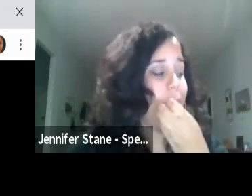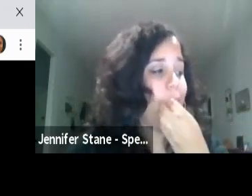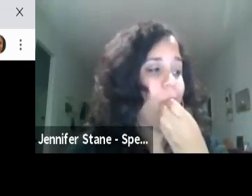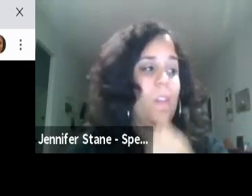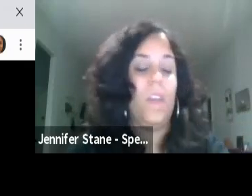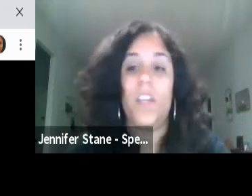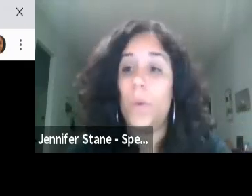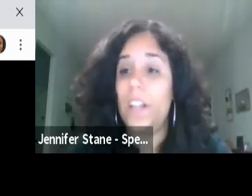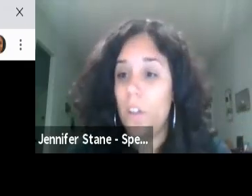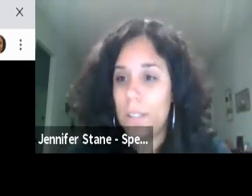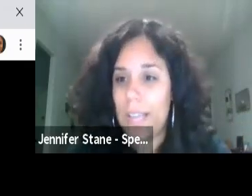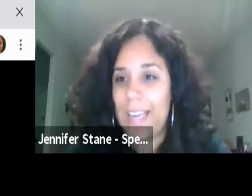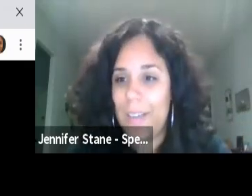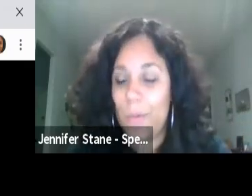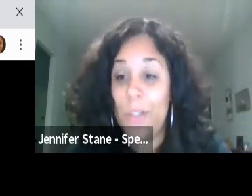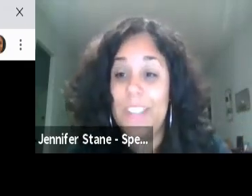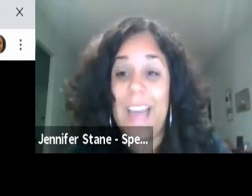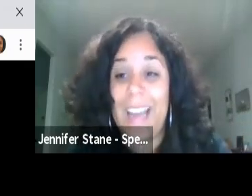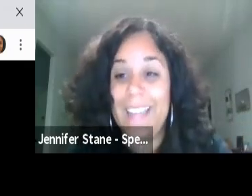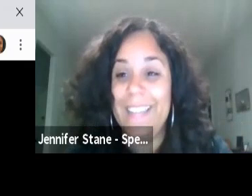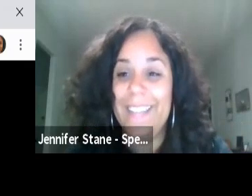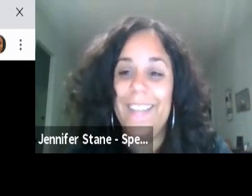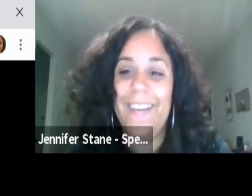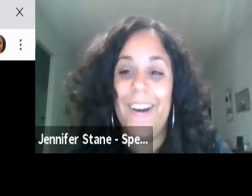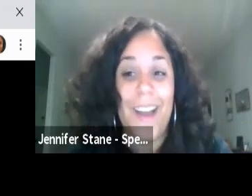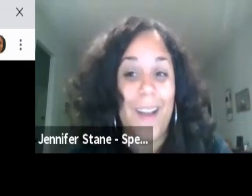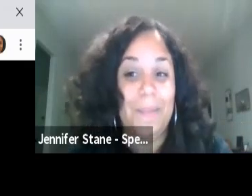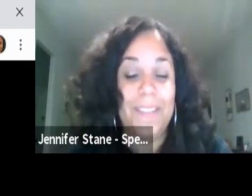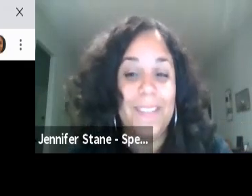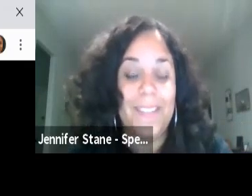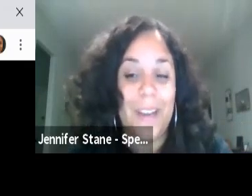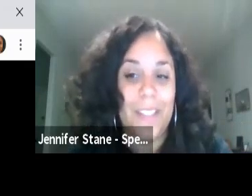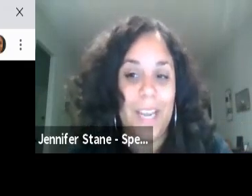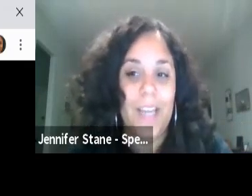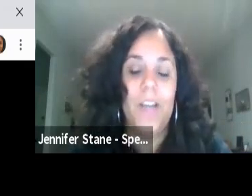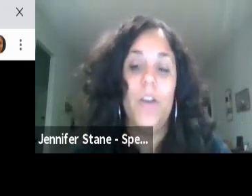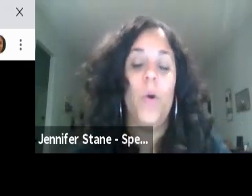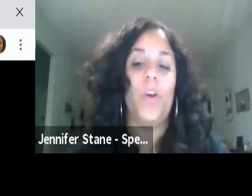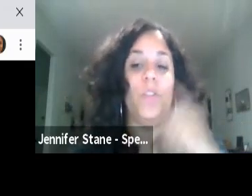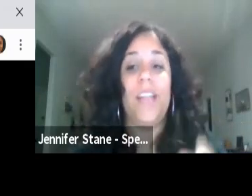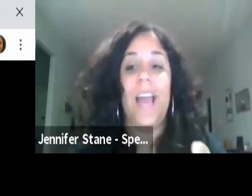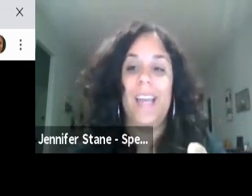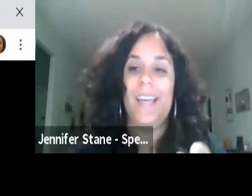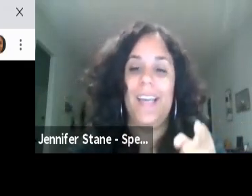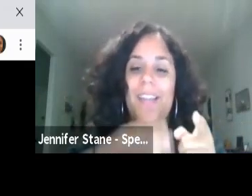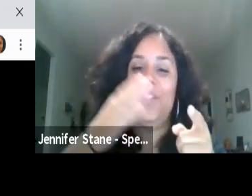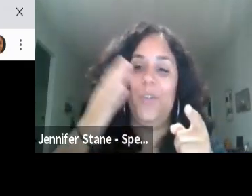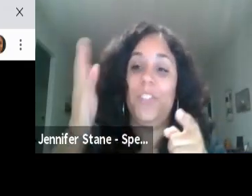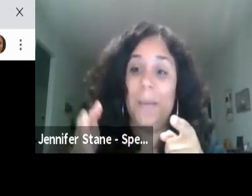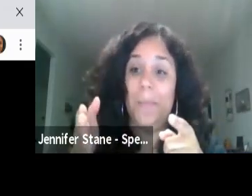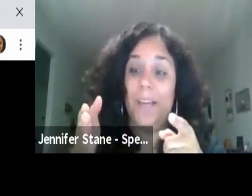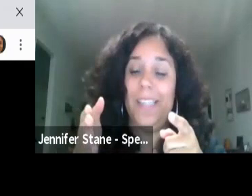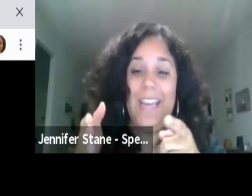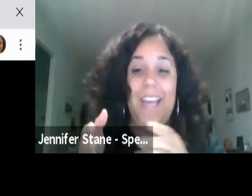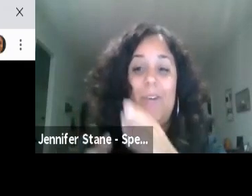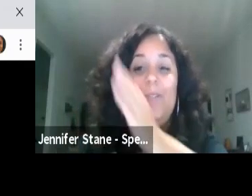This is what it looks like when you snack on items throughout the day, or you snack and then you